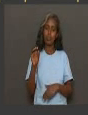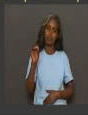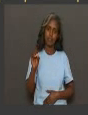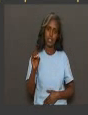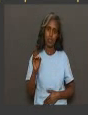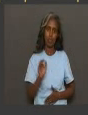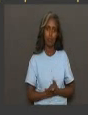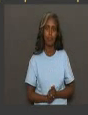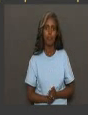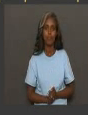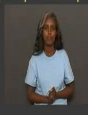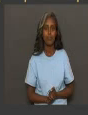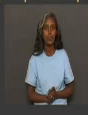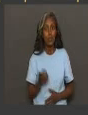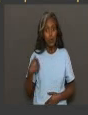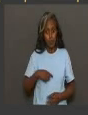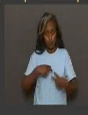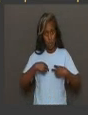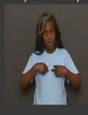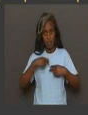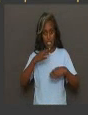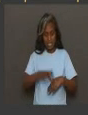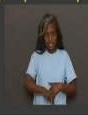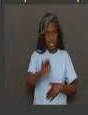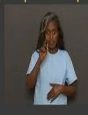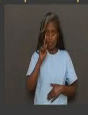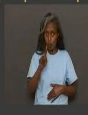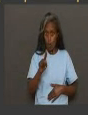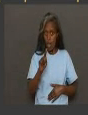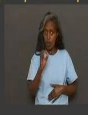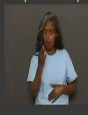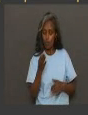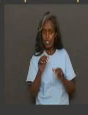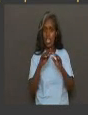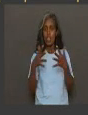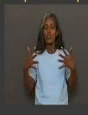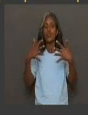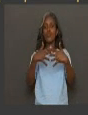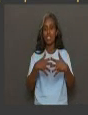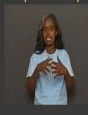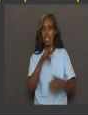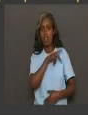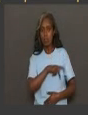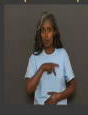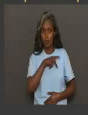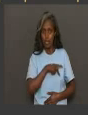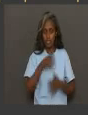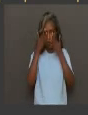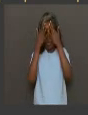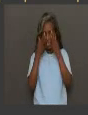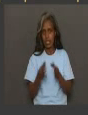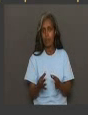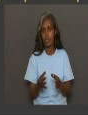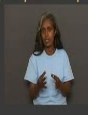0. We have discovered one of the universal properties of